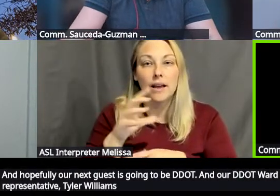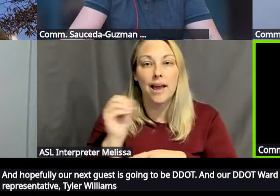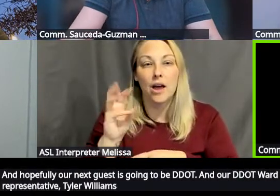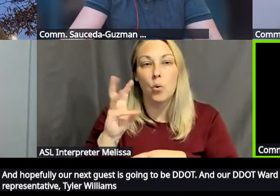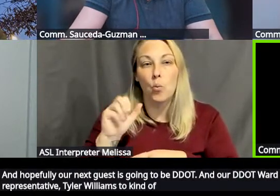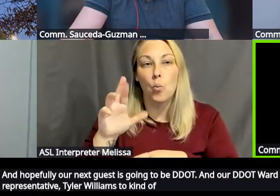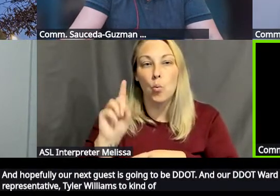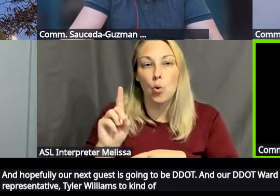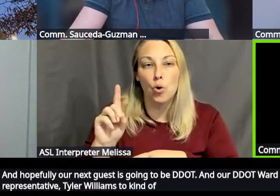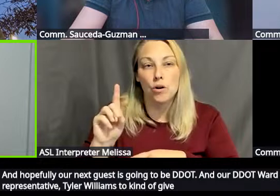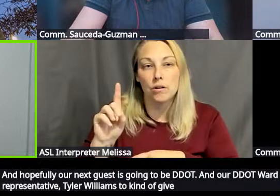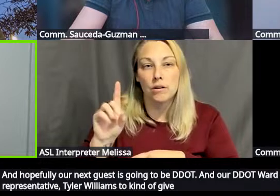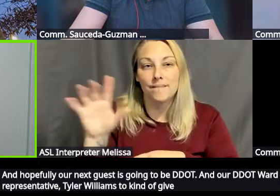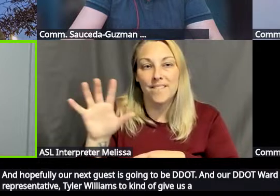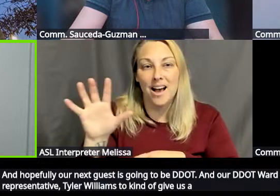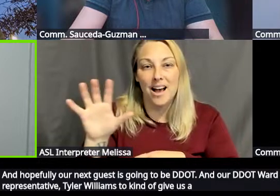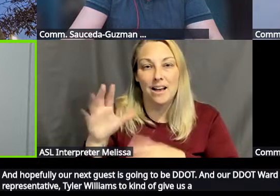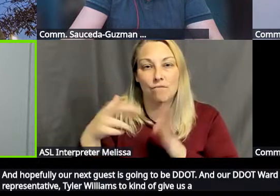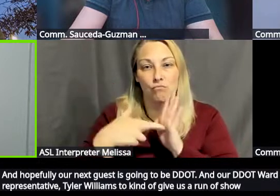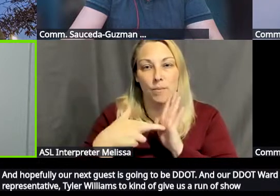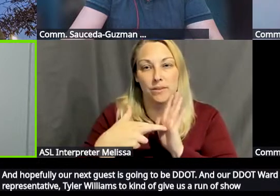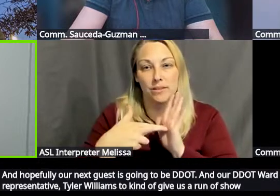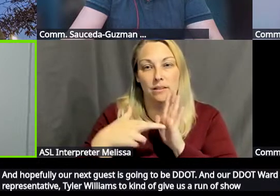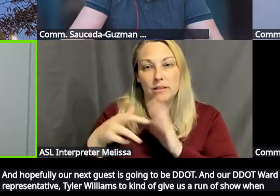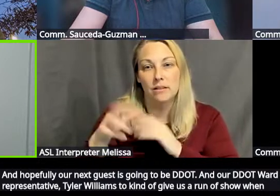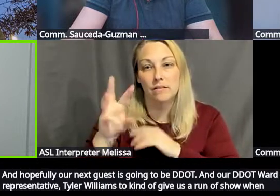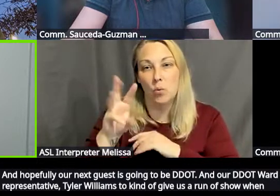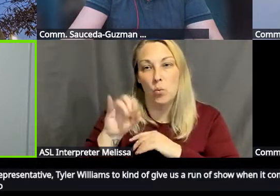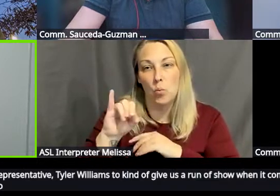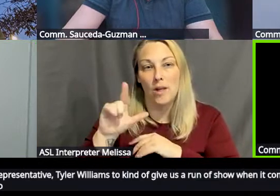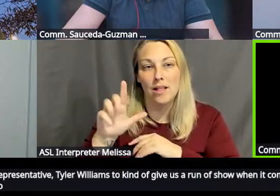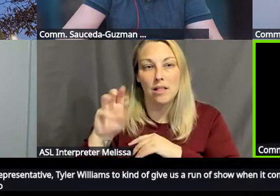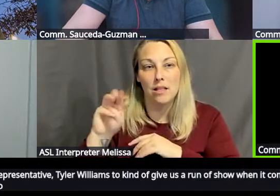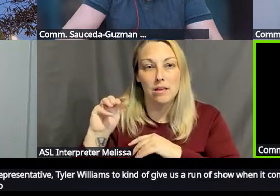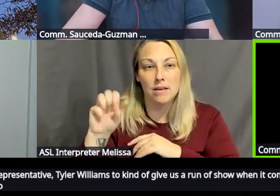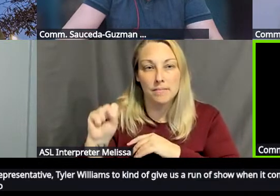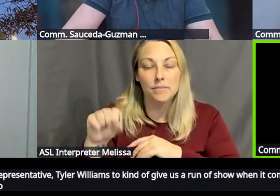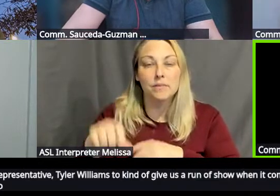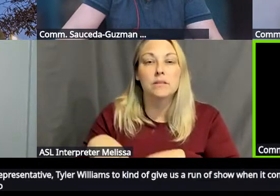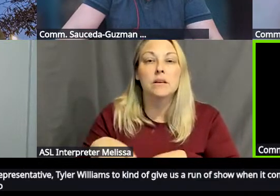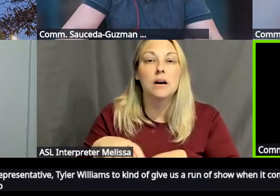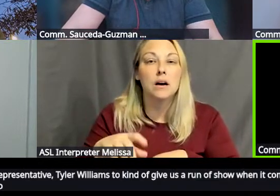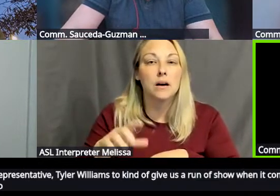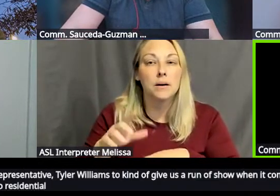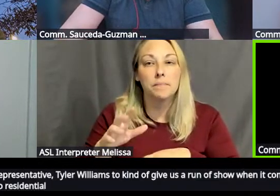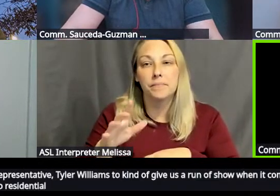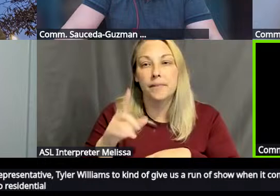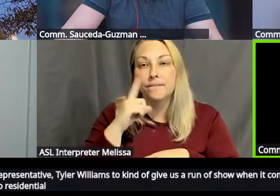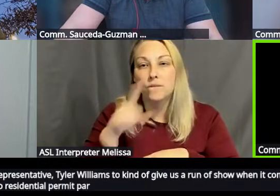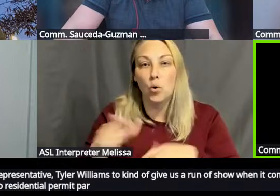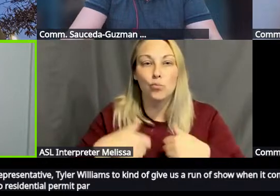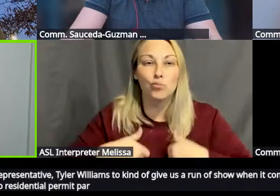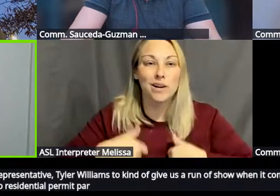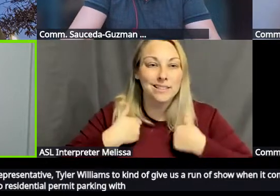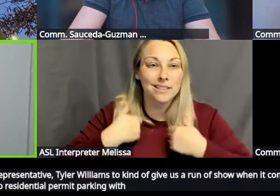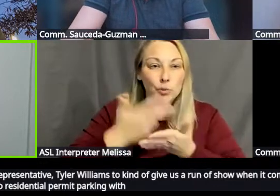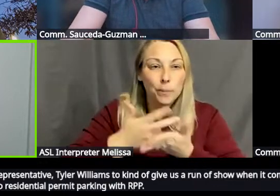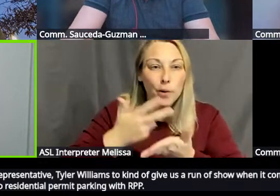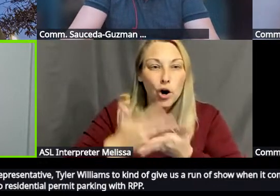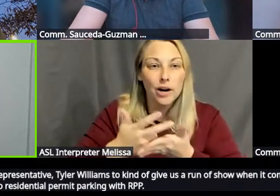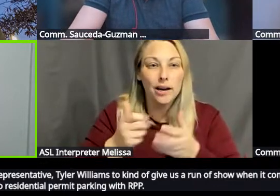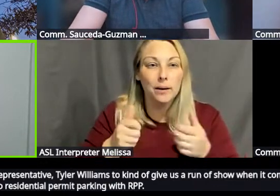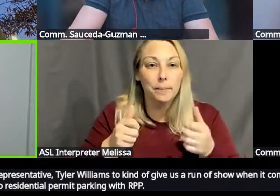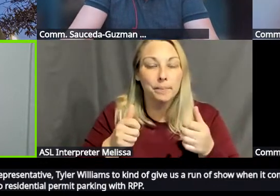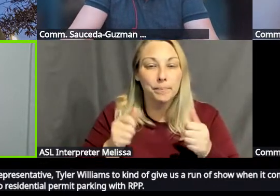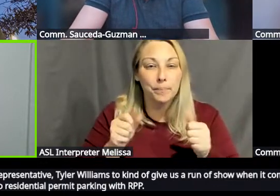us a run of show when it comes to residential permit parking with RPP, and give